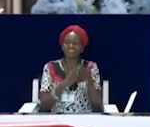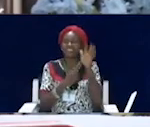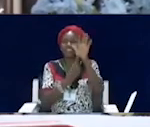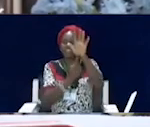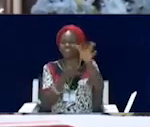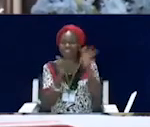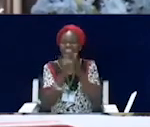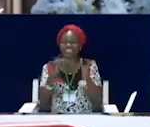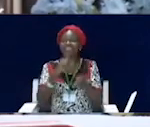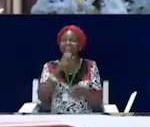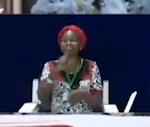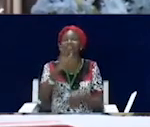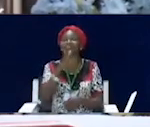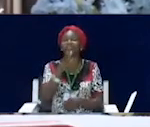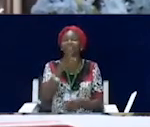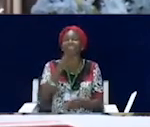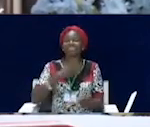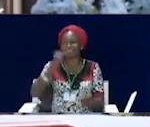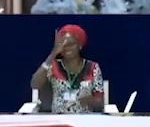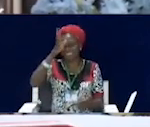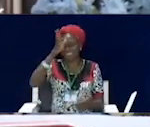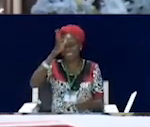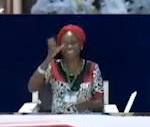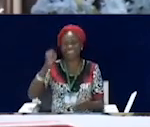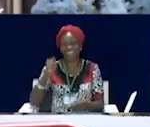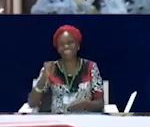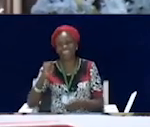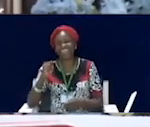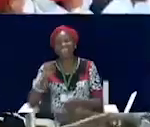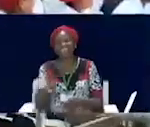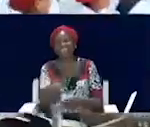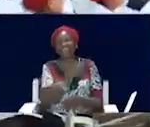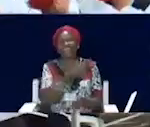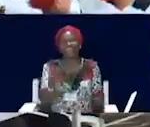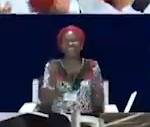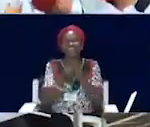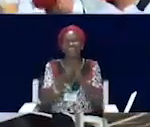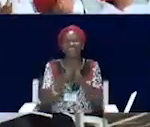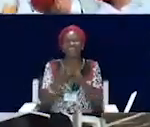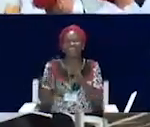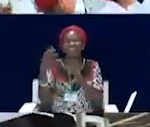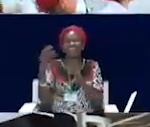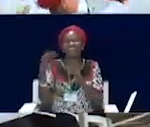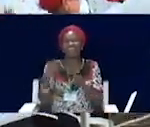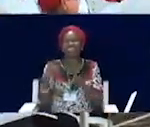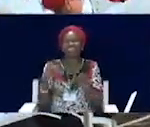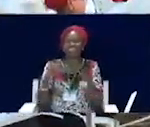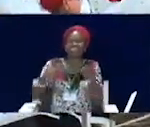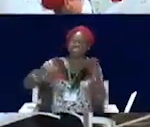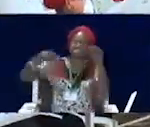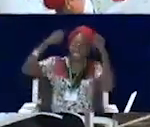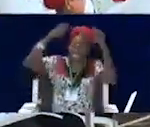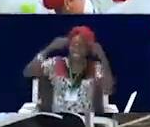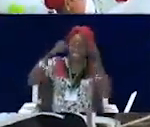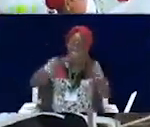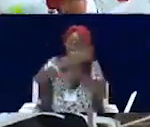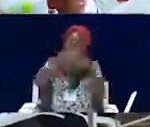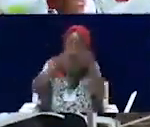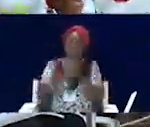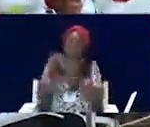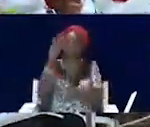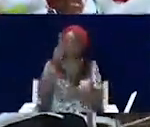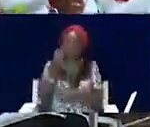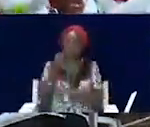they are true mothers and fathers, and crowned it off with